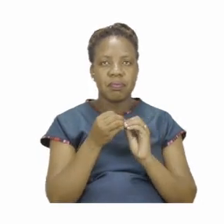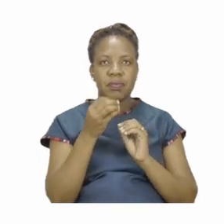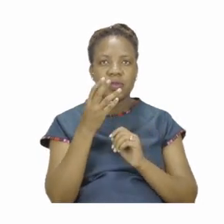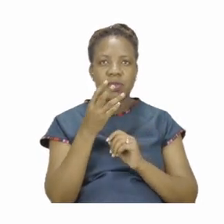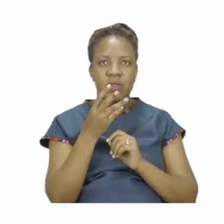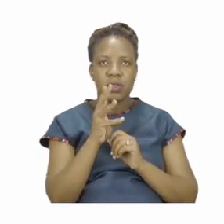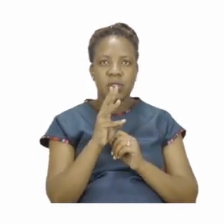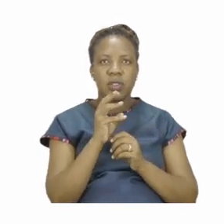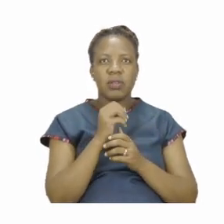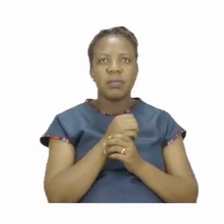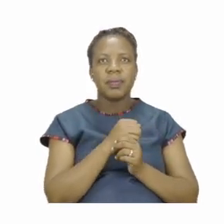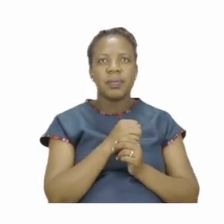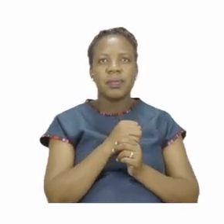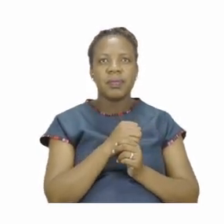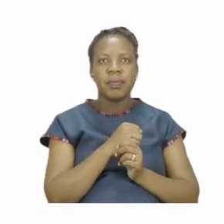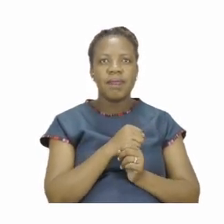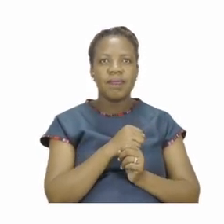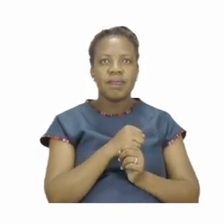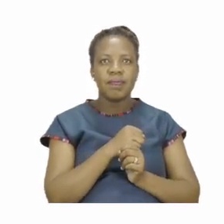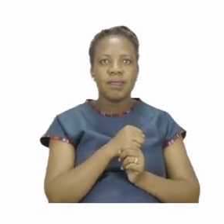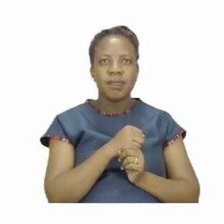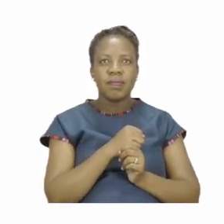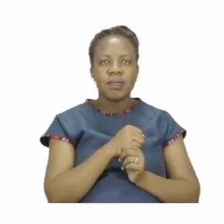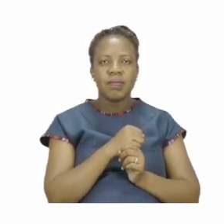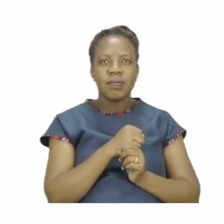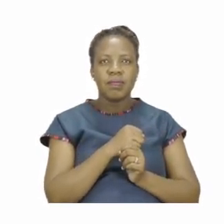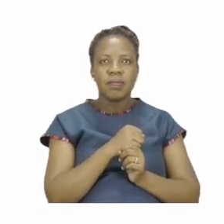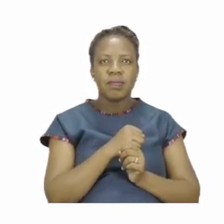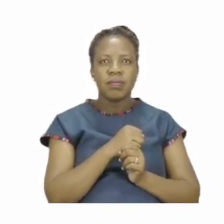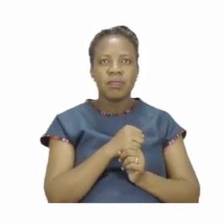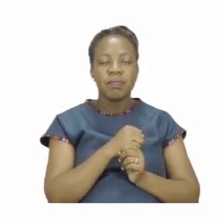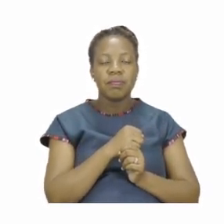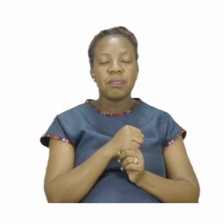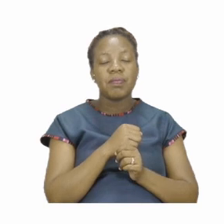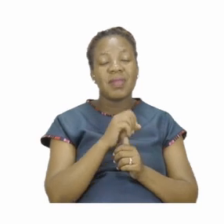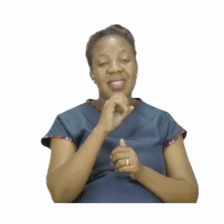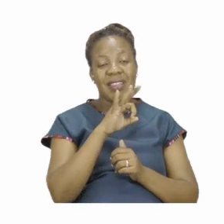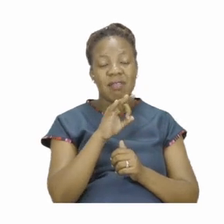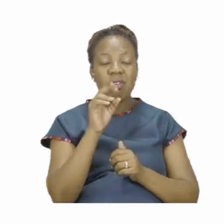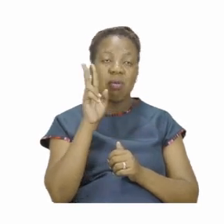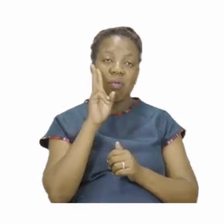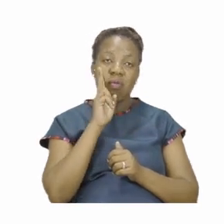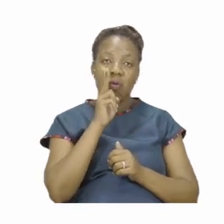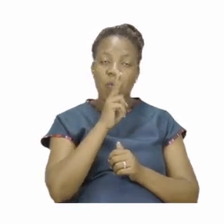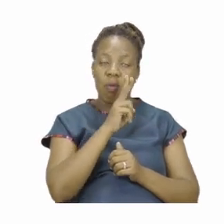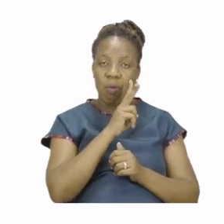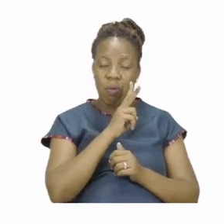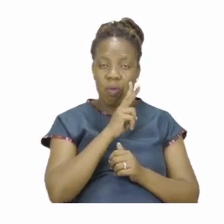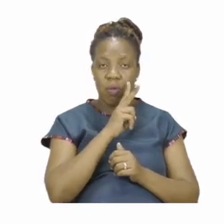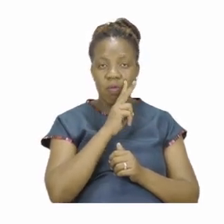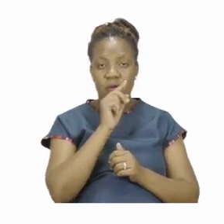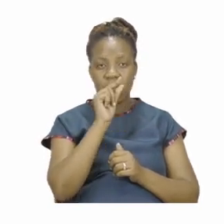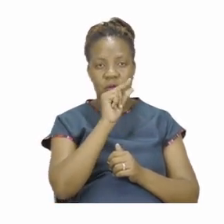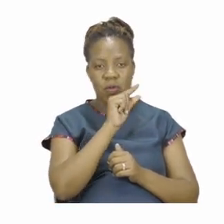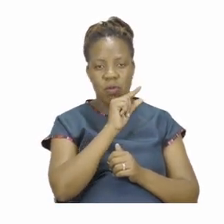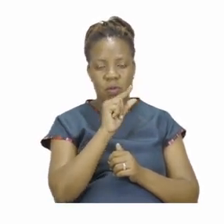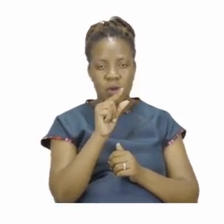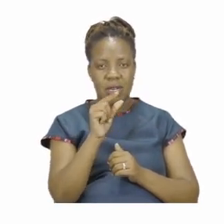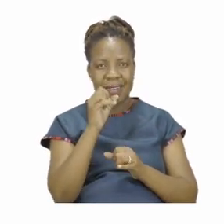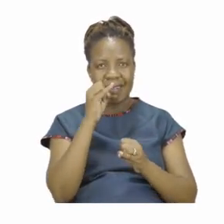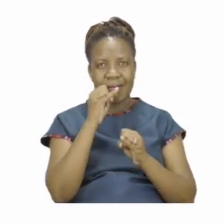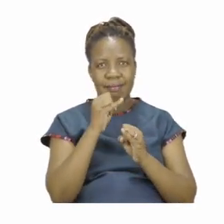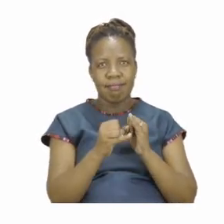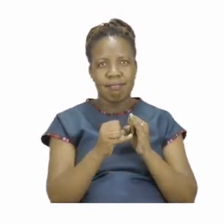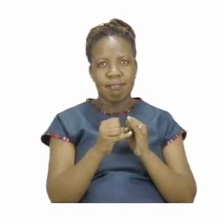double if the final letter is a Y, an X, or a W. For example, the